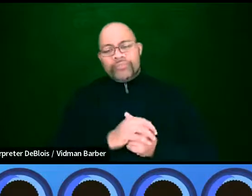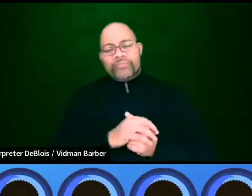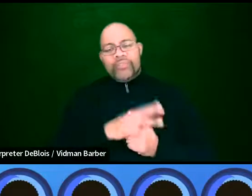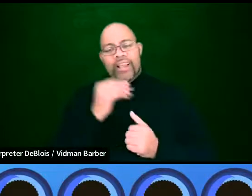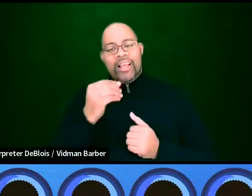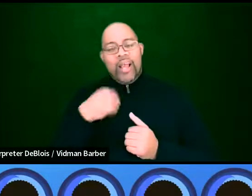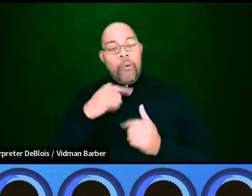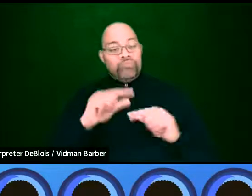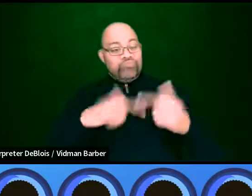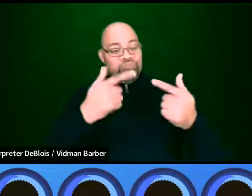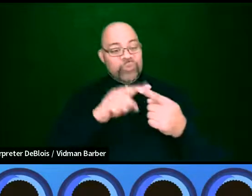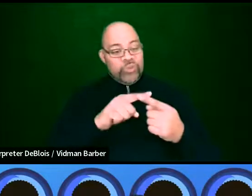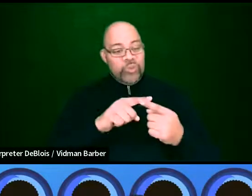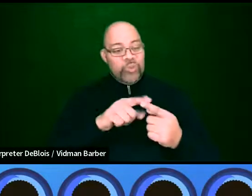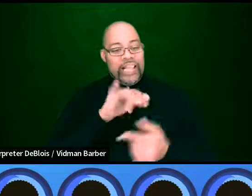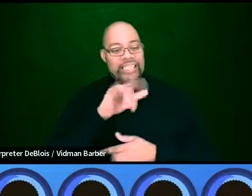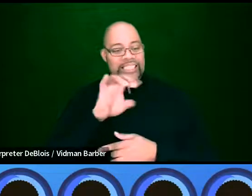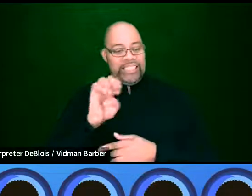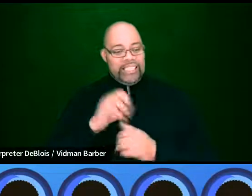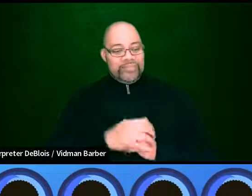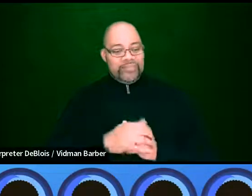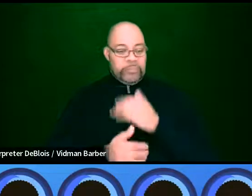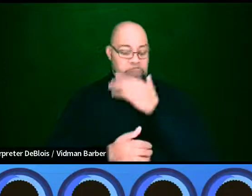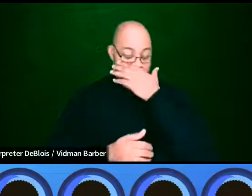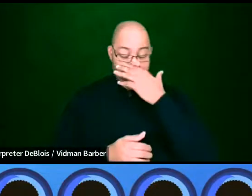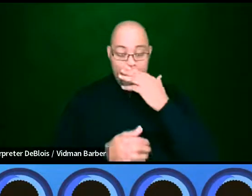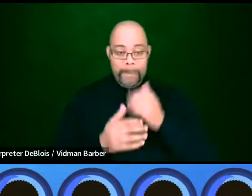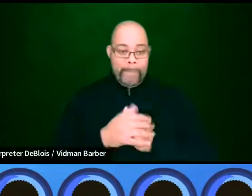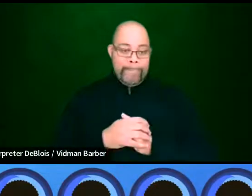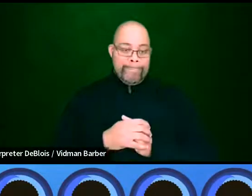And I'm going to turn it over now to Leslie.